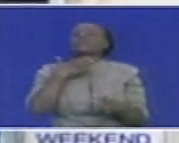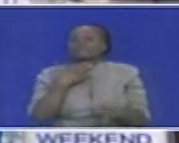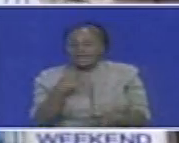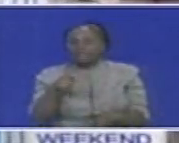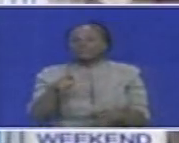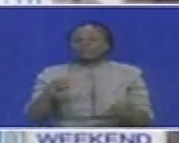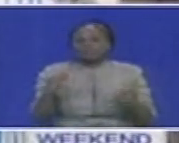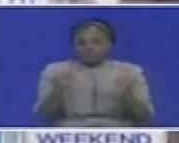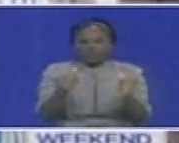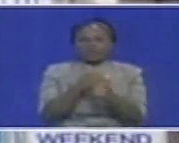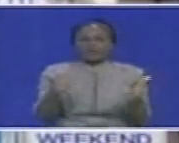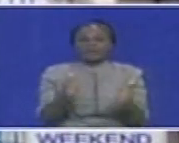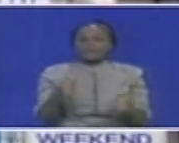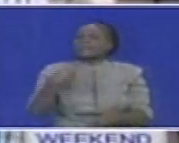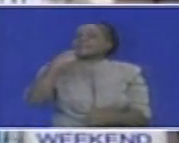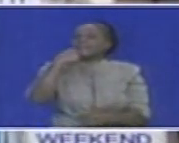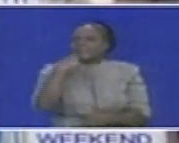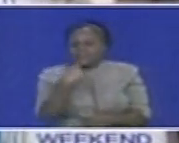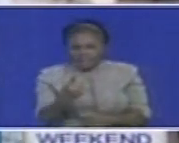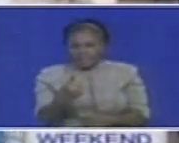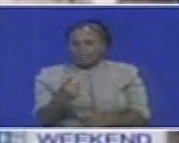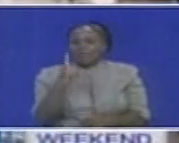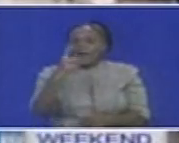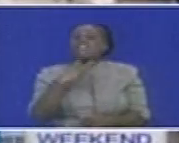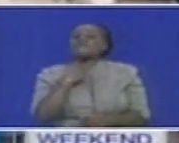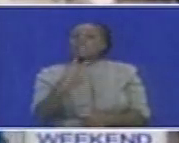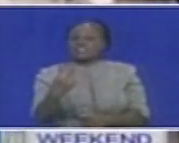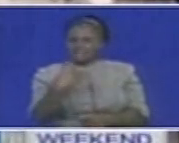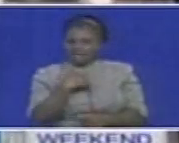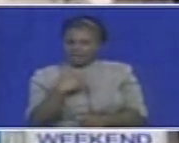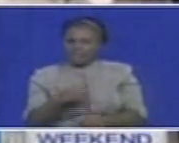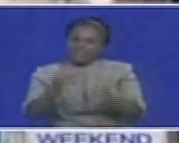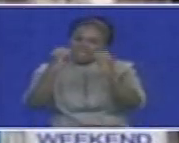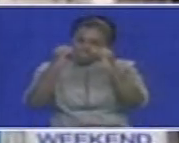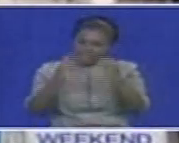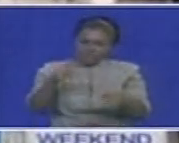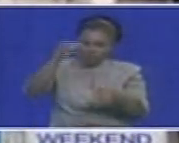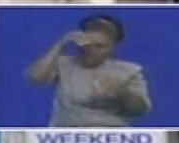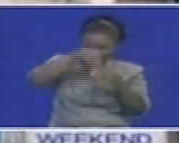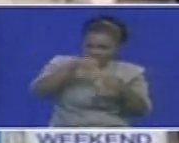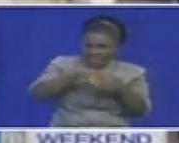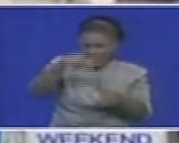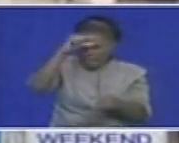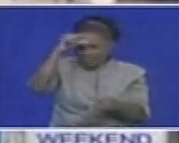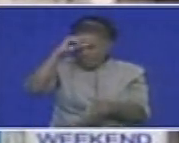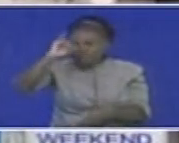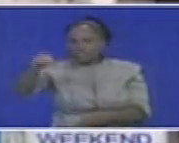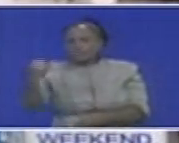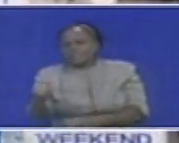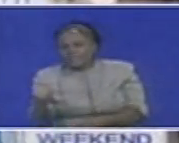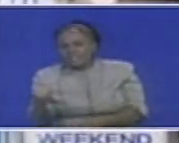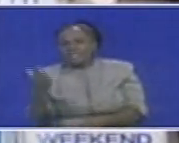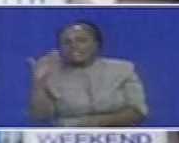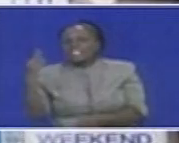properly. Tumewaambia kwa sauti moja, kama wewe uko ndani ya serikali ya Jubilee, mambo